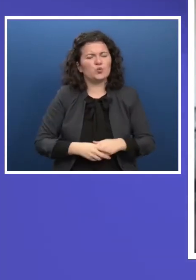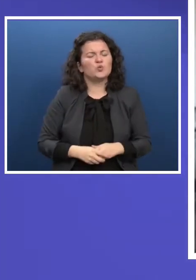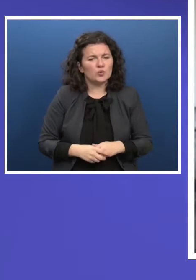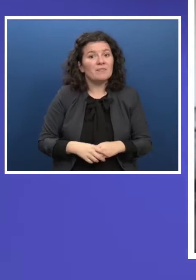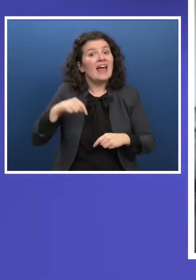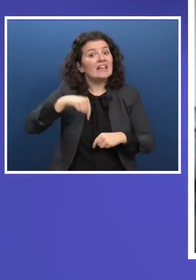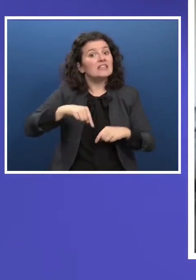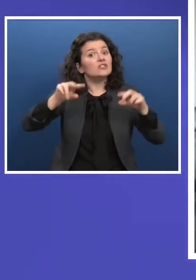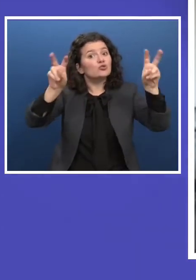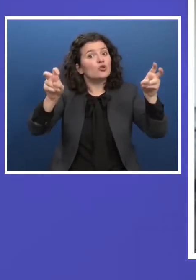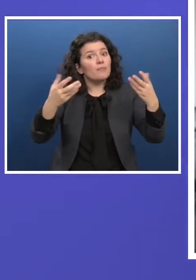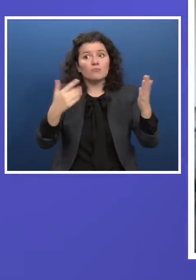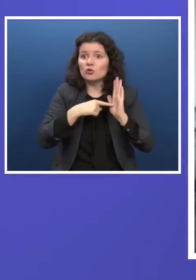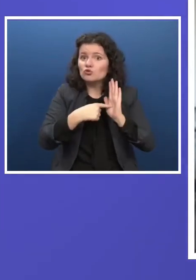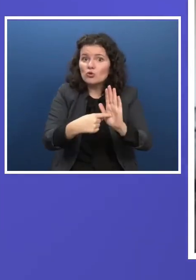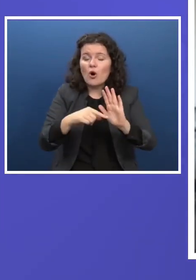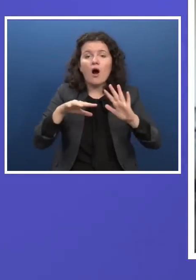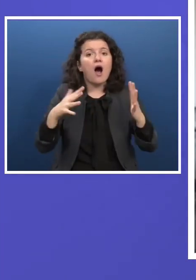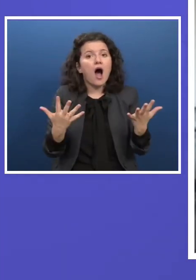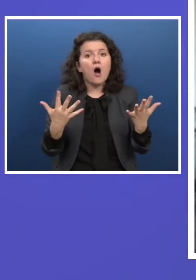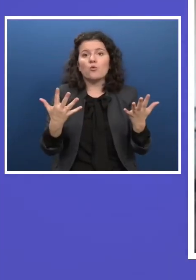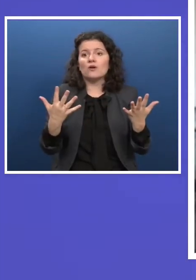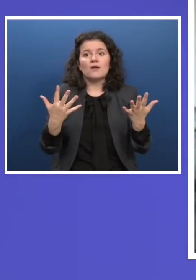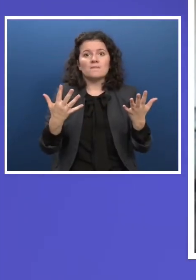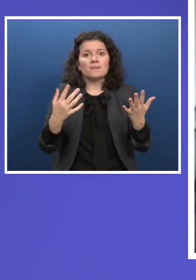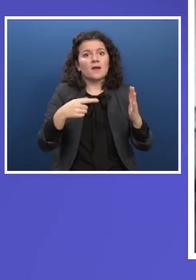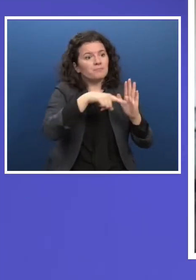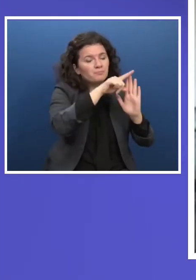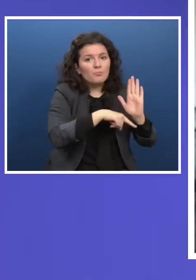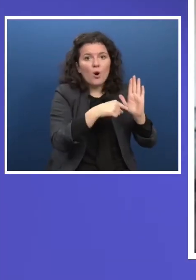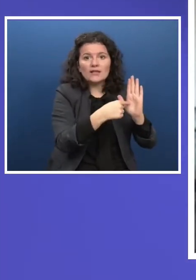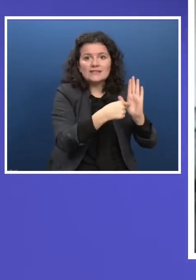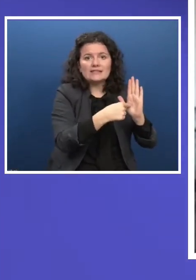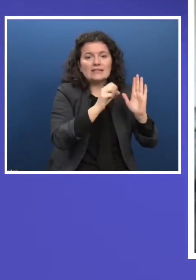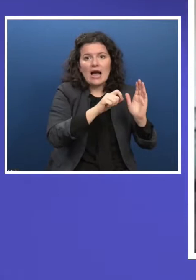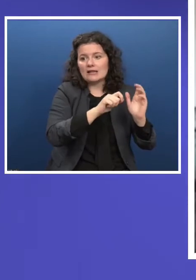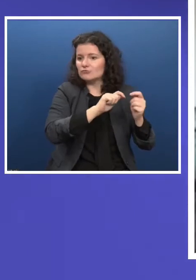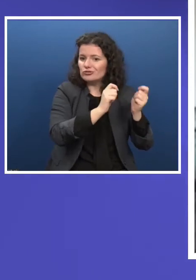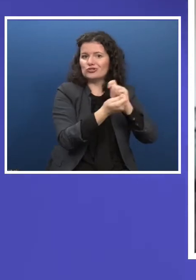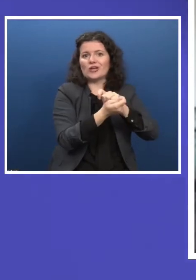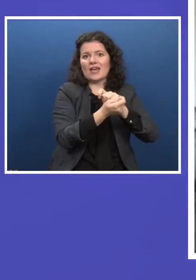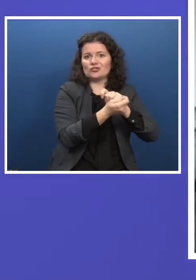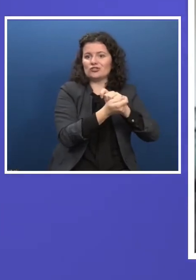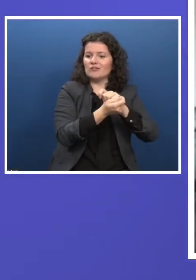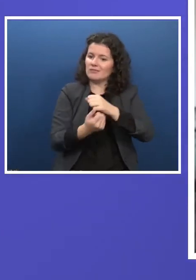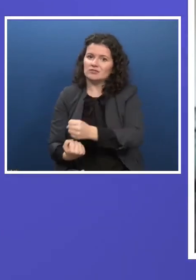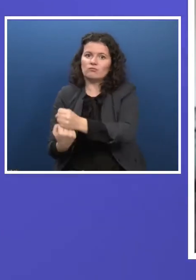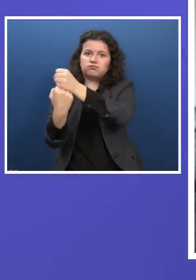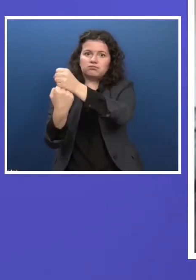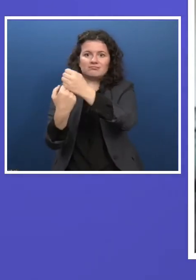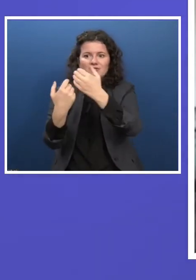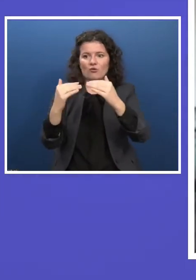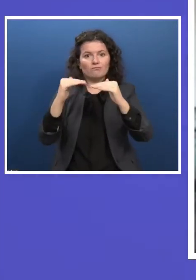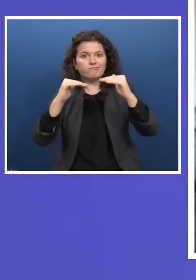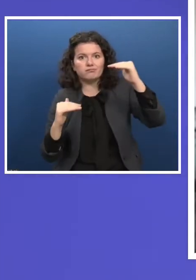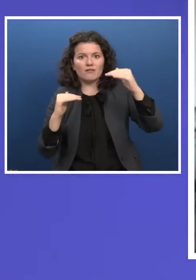gender transformative policy action to address these root inequities that exist, and hearing about